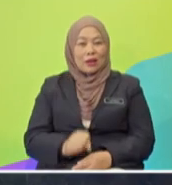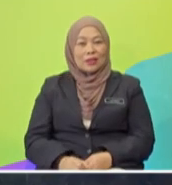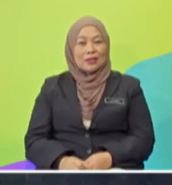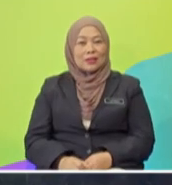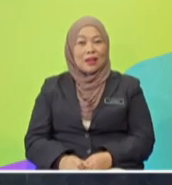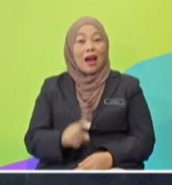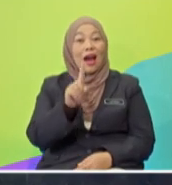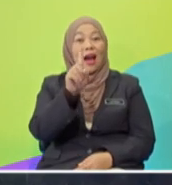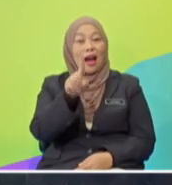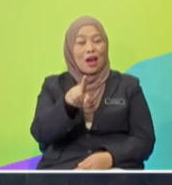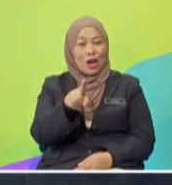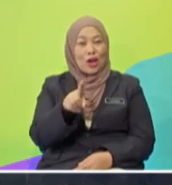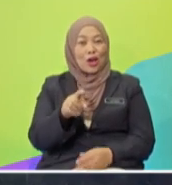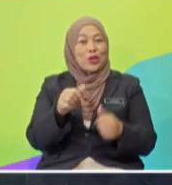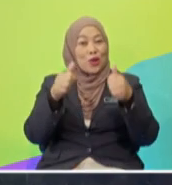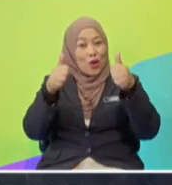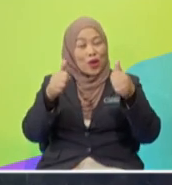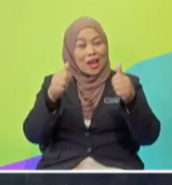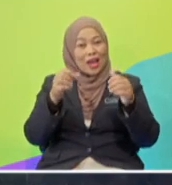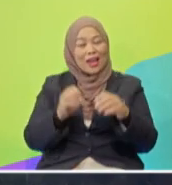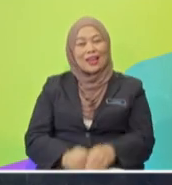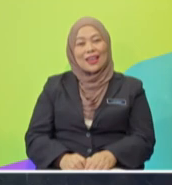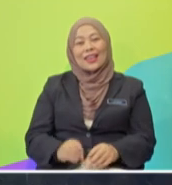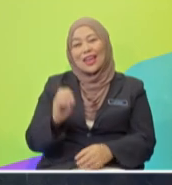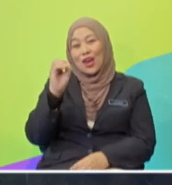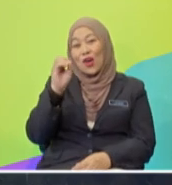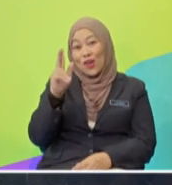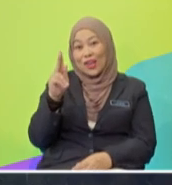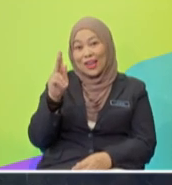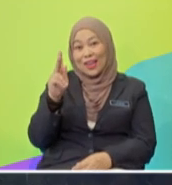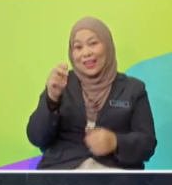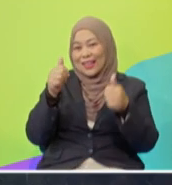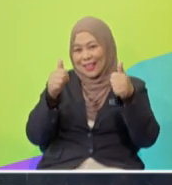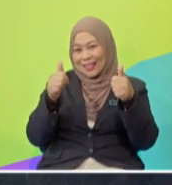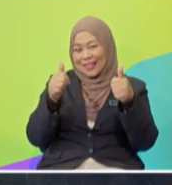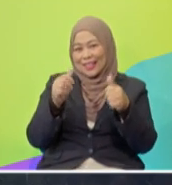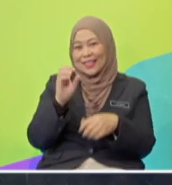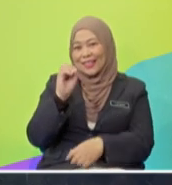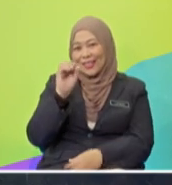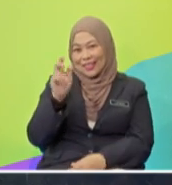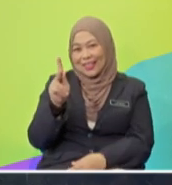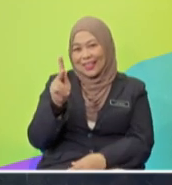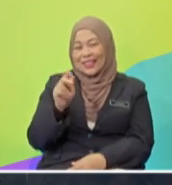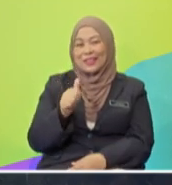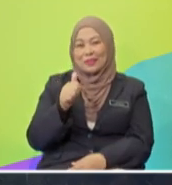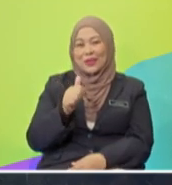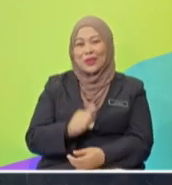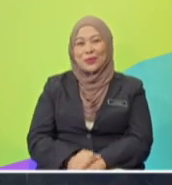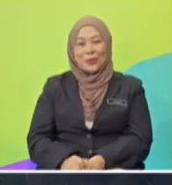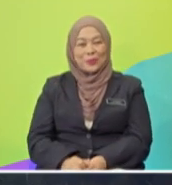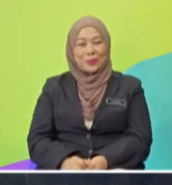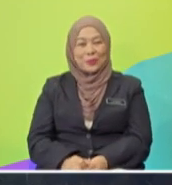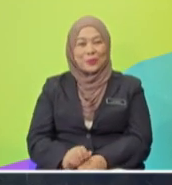today's lesson? If you're ready, raise your hands. Ah, okay, very good. All right, Teacher,